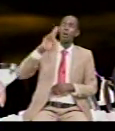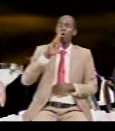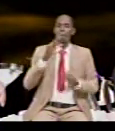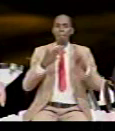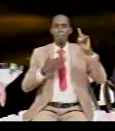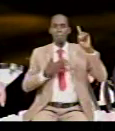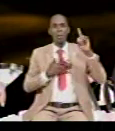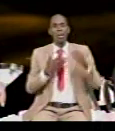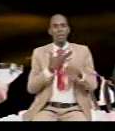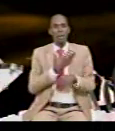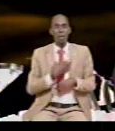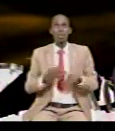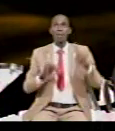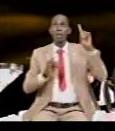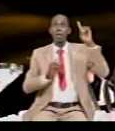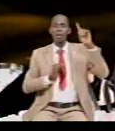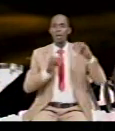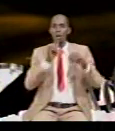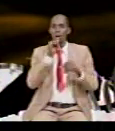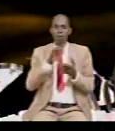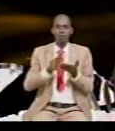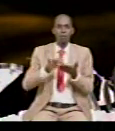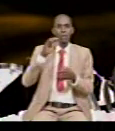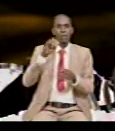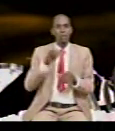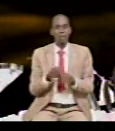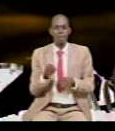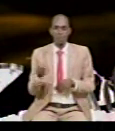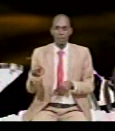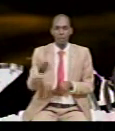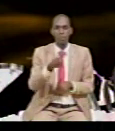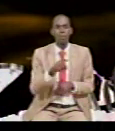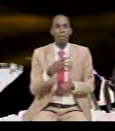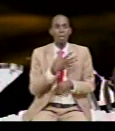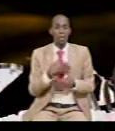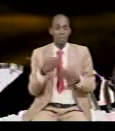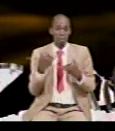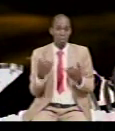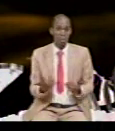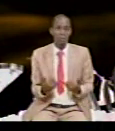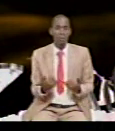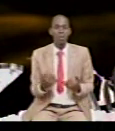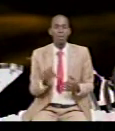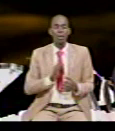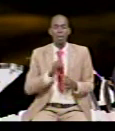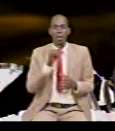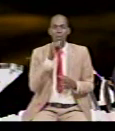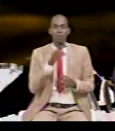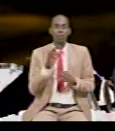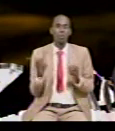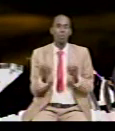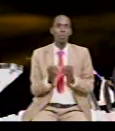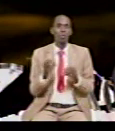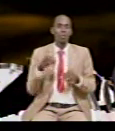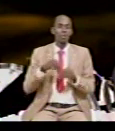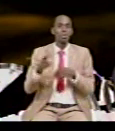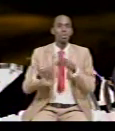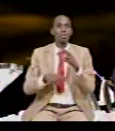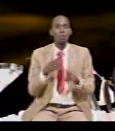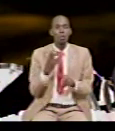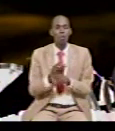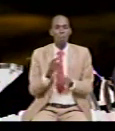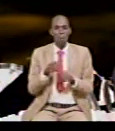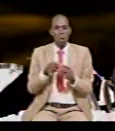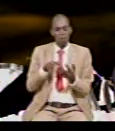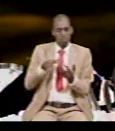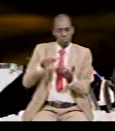I am glorified in them. And now I am no more in the world, but these are